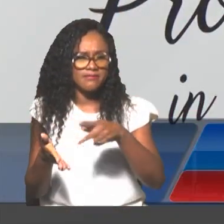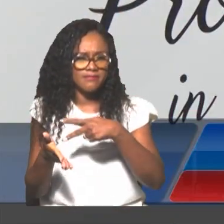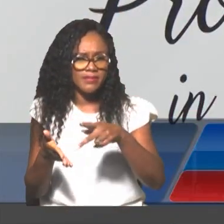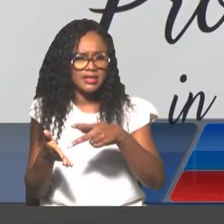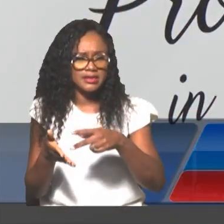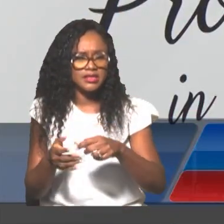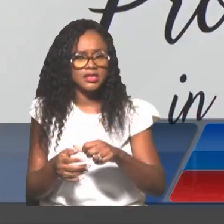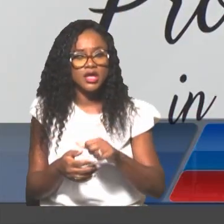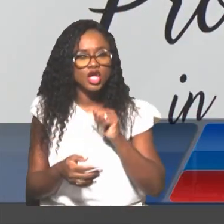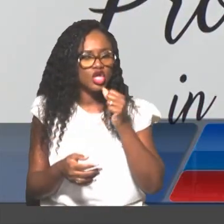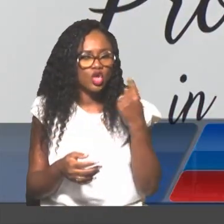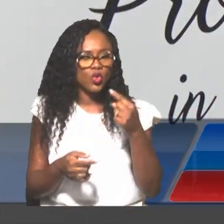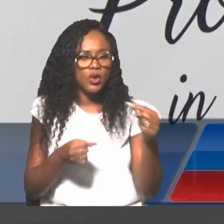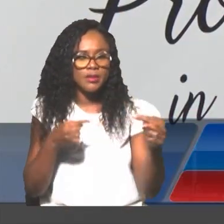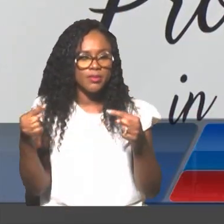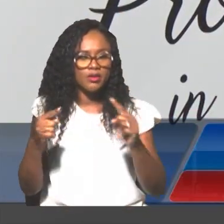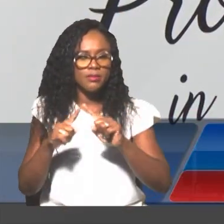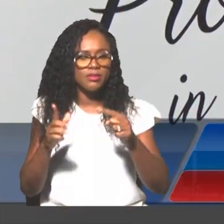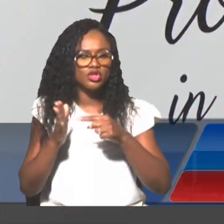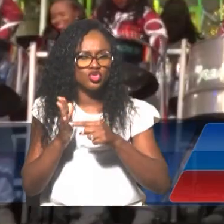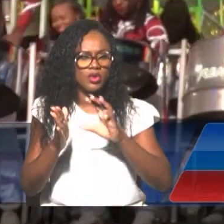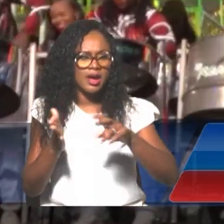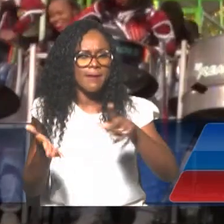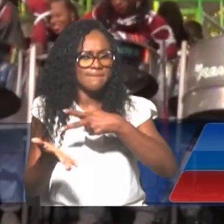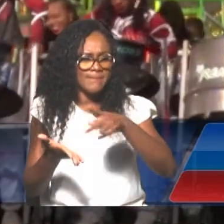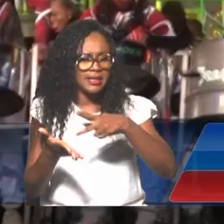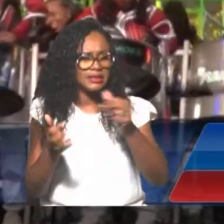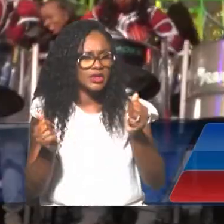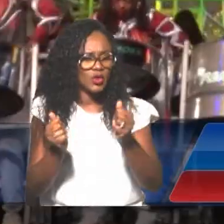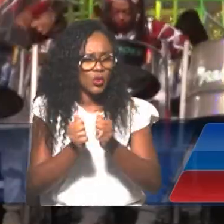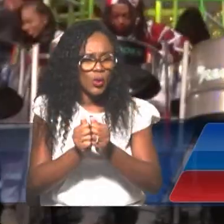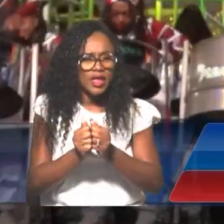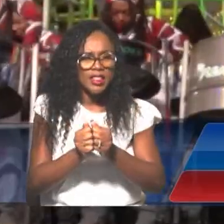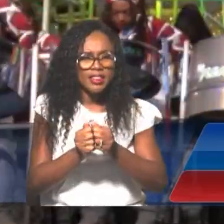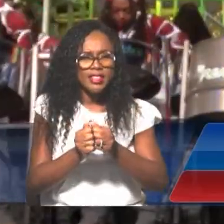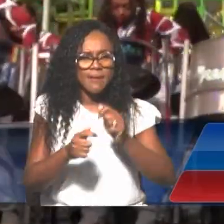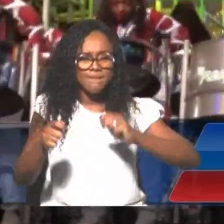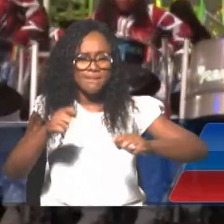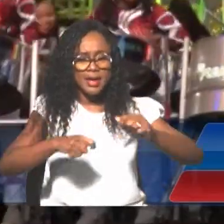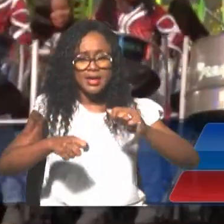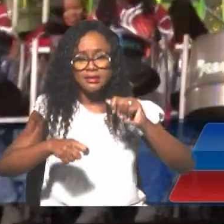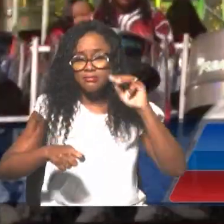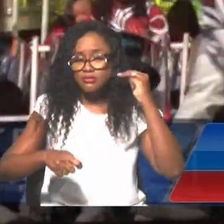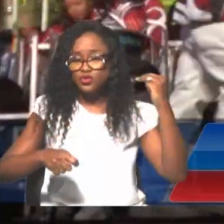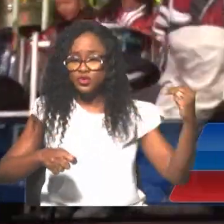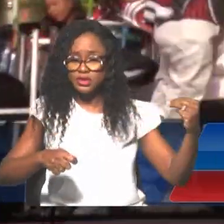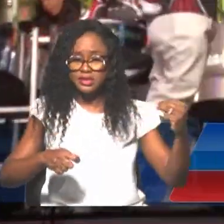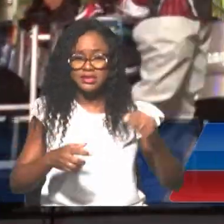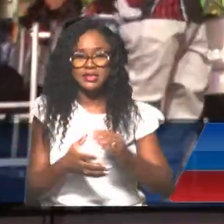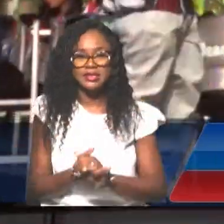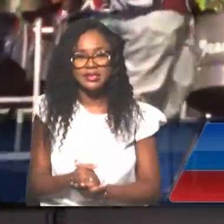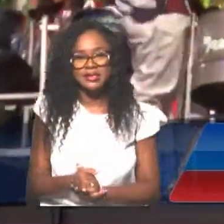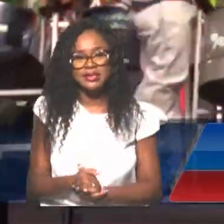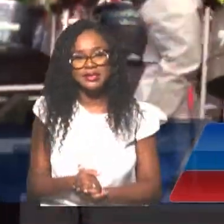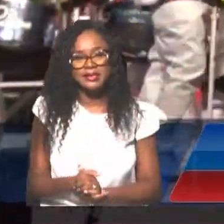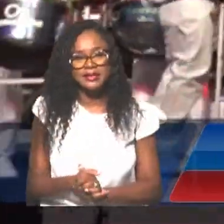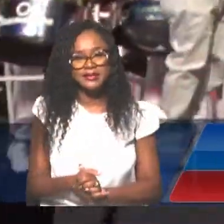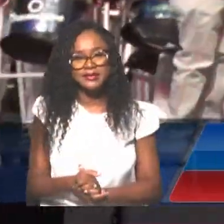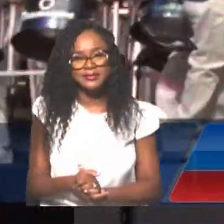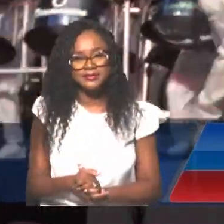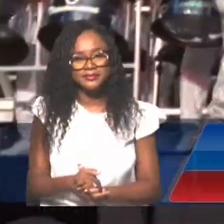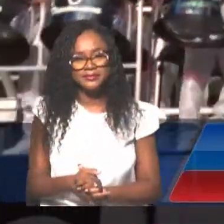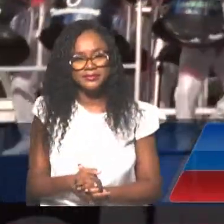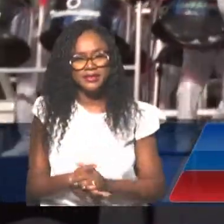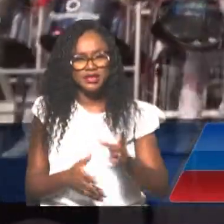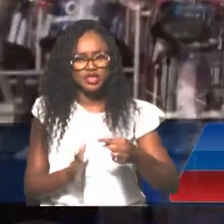not only in the Panorama context, but to show that you get party with it too. Beyond the music, Panorama holds a deeper significance. It